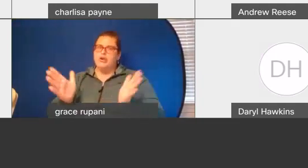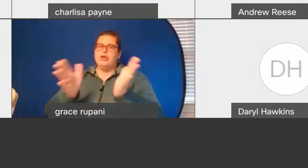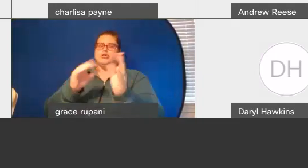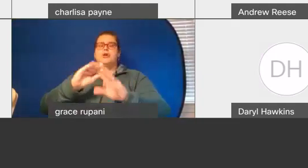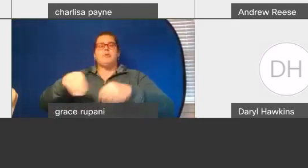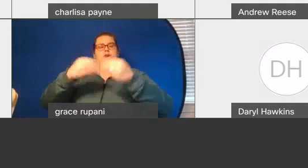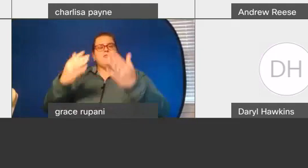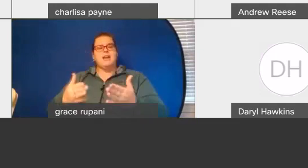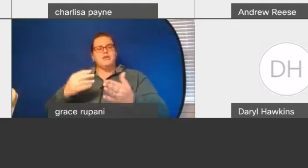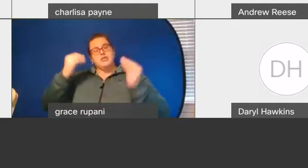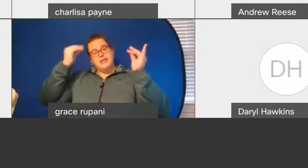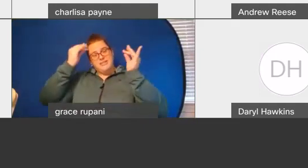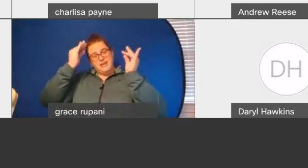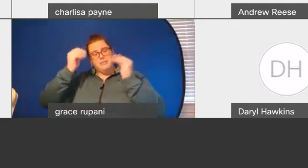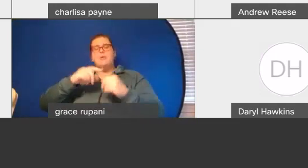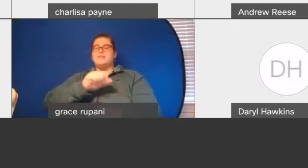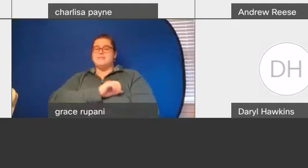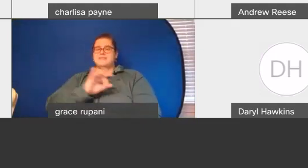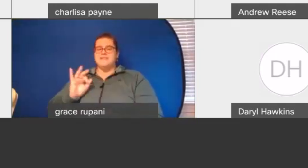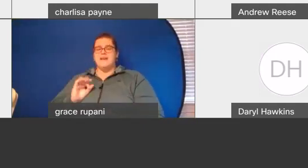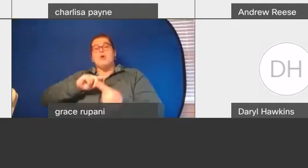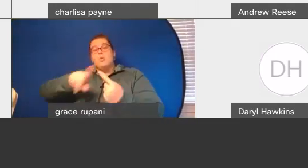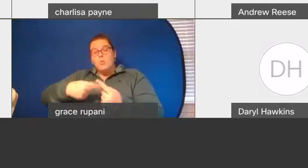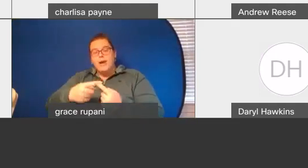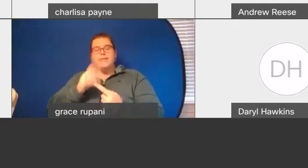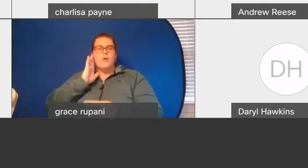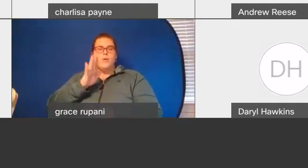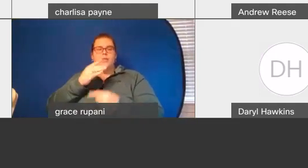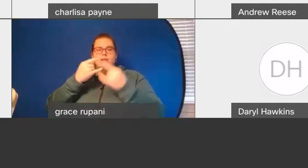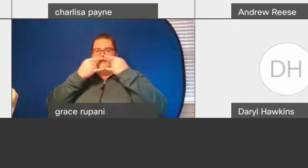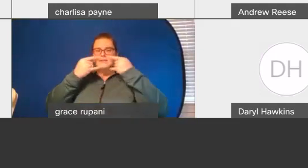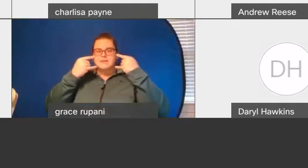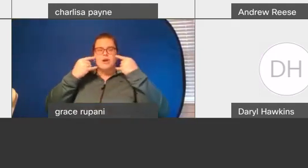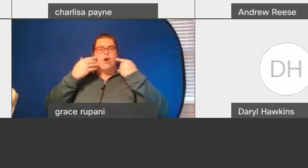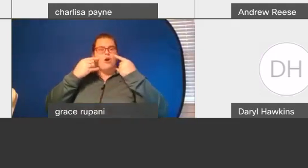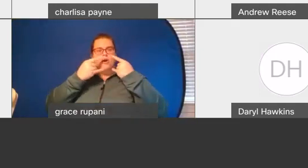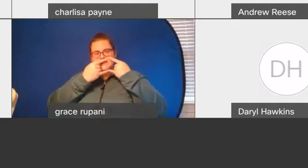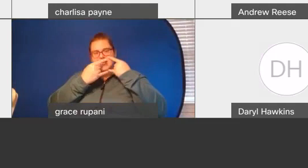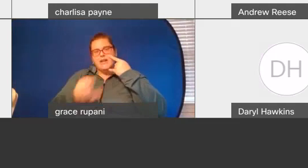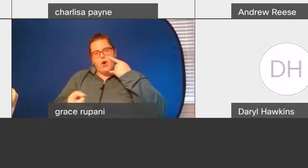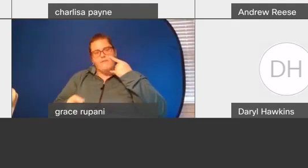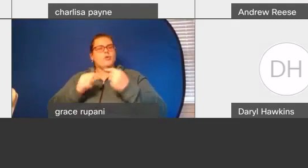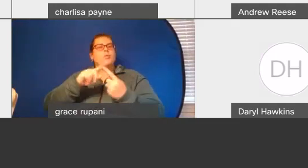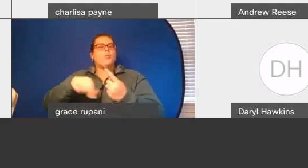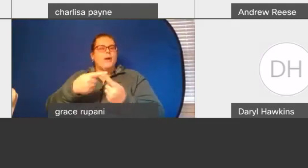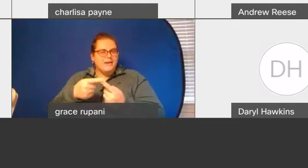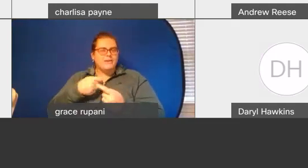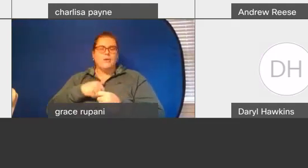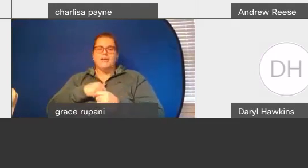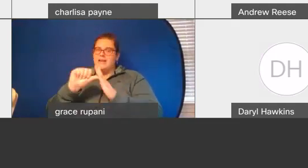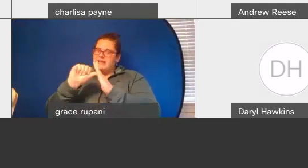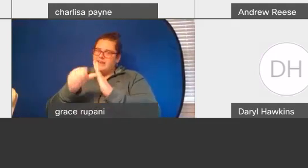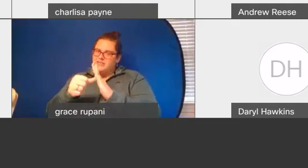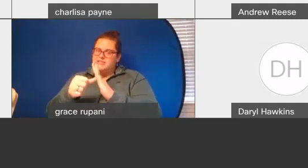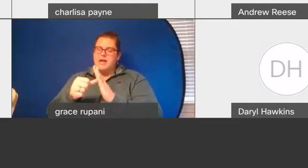how when staff would take off their mask, really emphasizing breaks, lunch, to